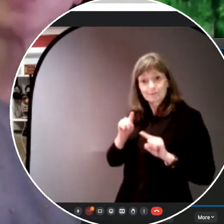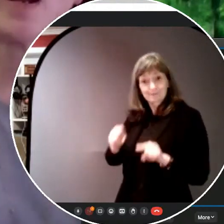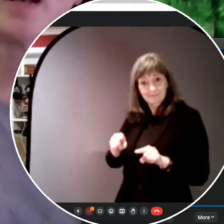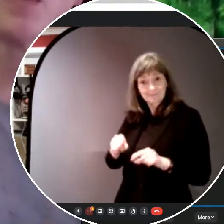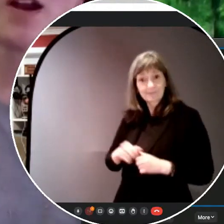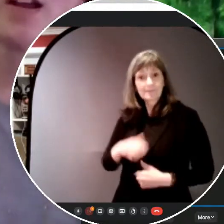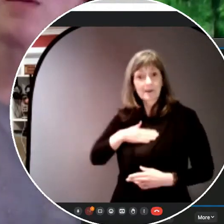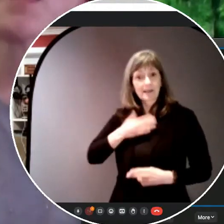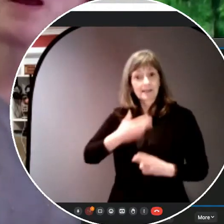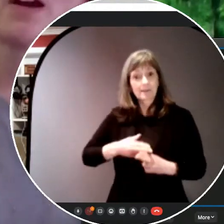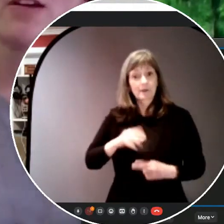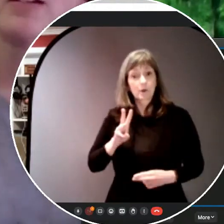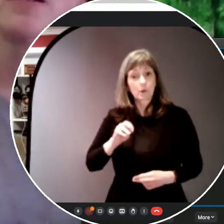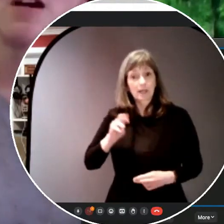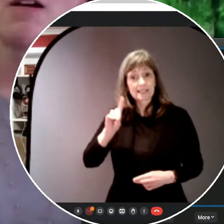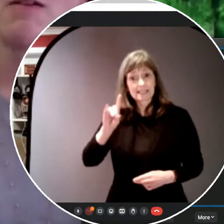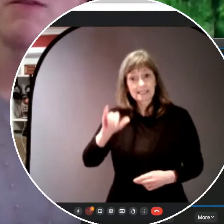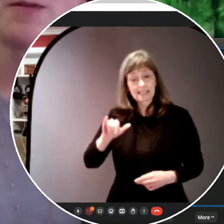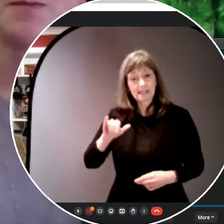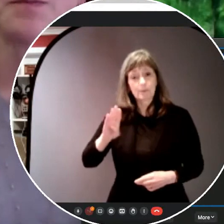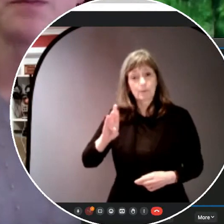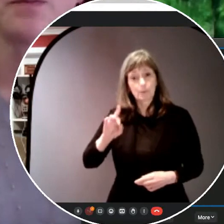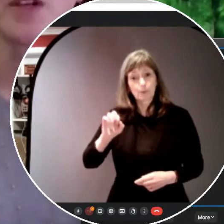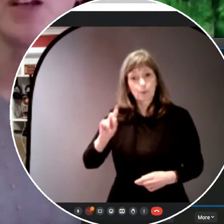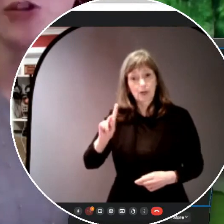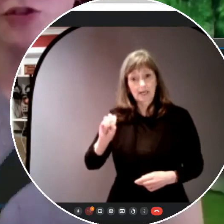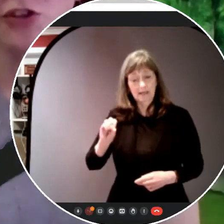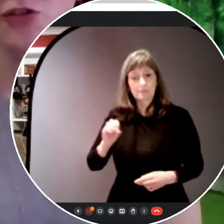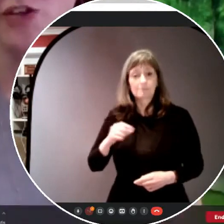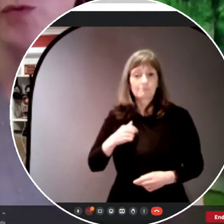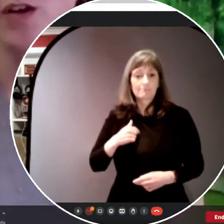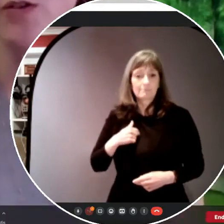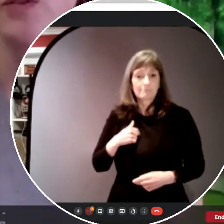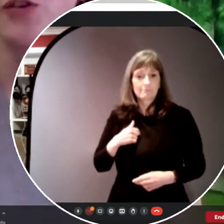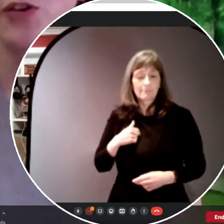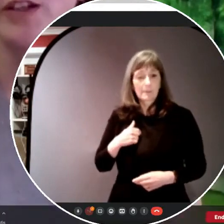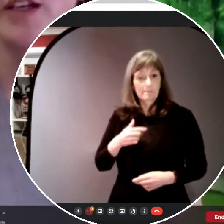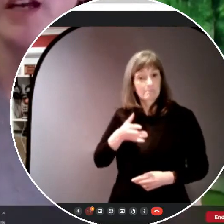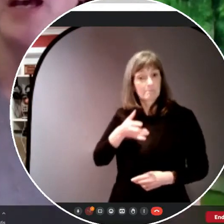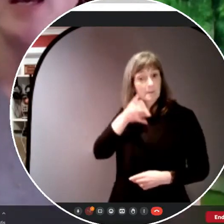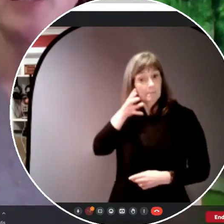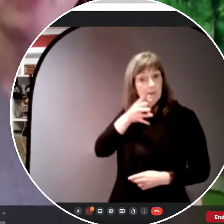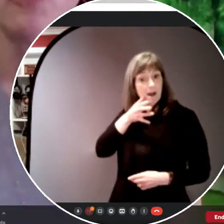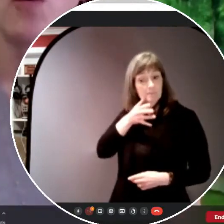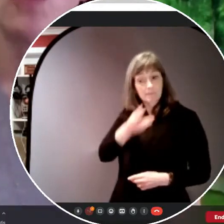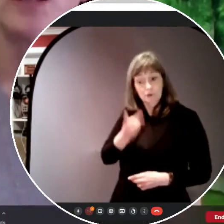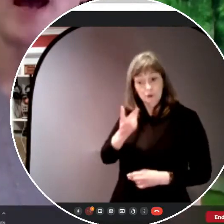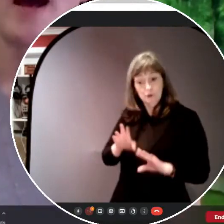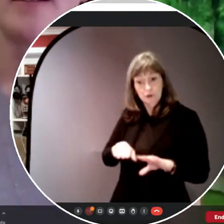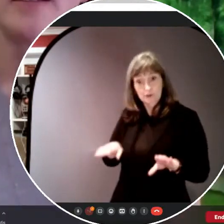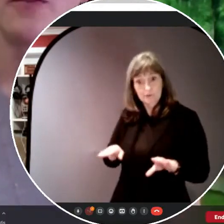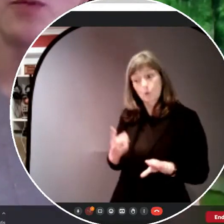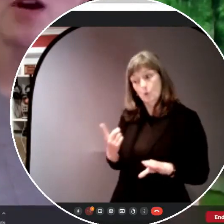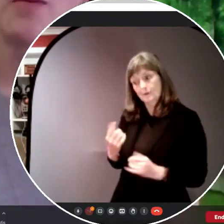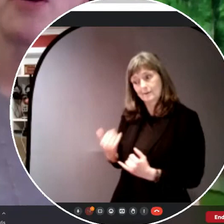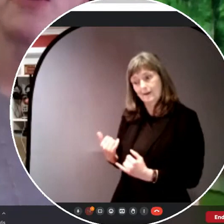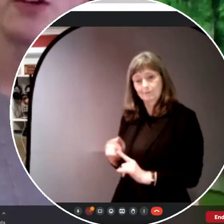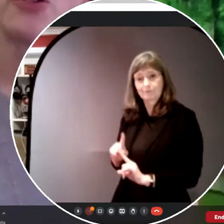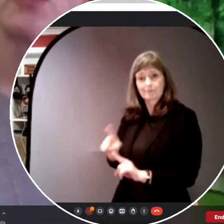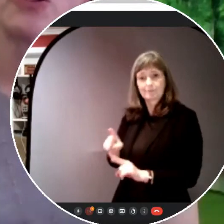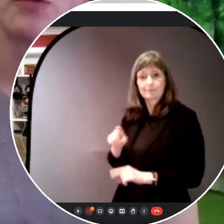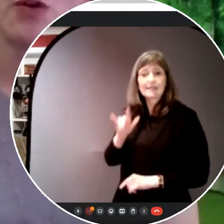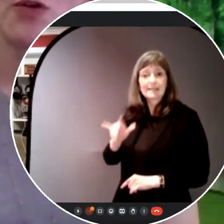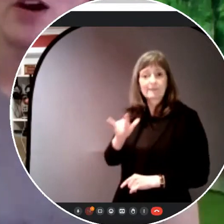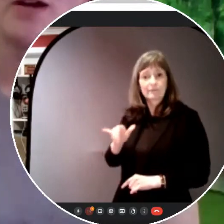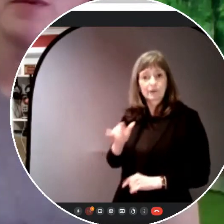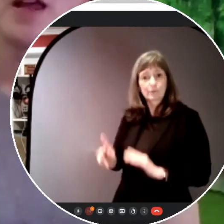name is Wendy Brake. I'm a parent of 2 children, one who's currently enrolled at Stephenville Primary in the